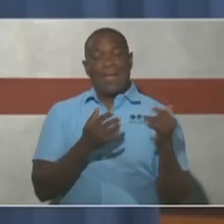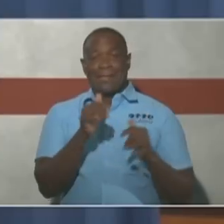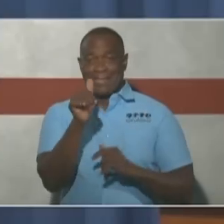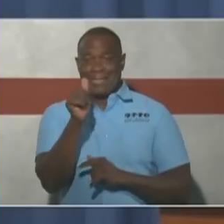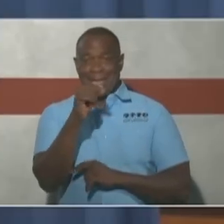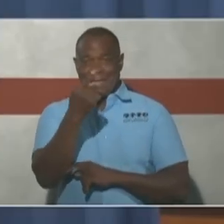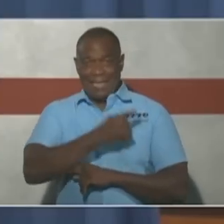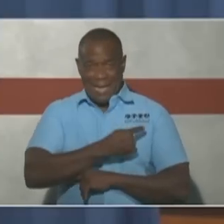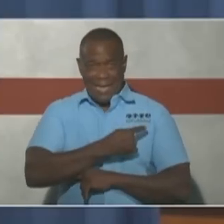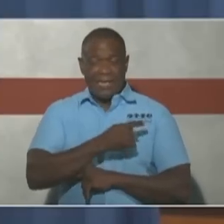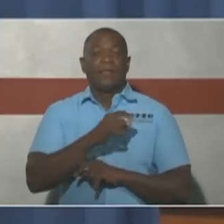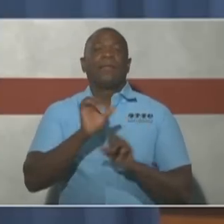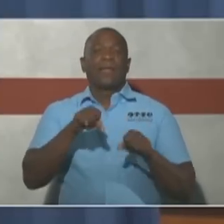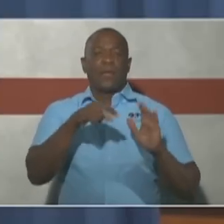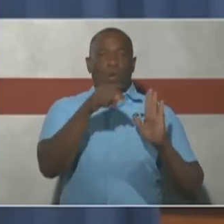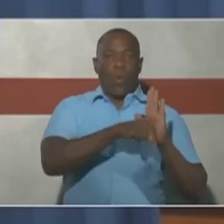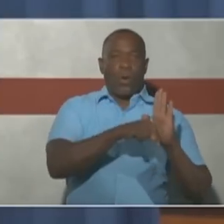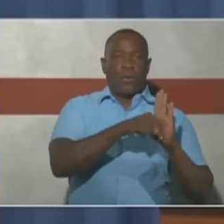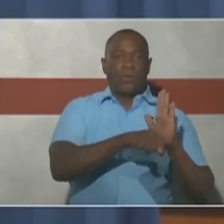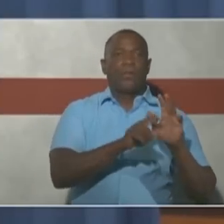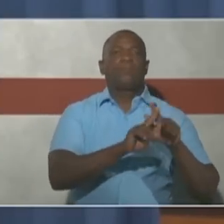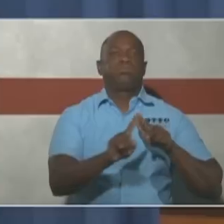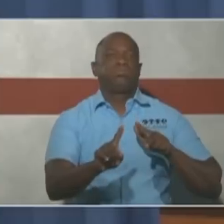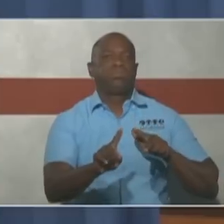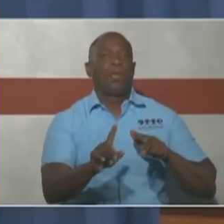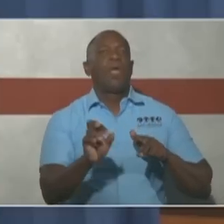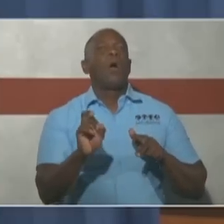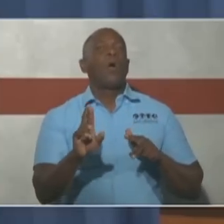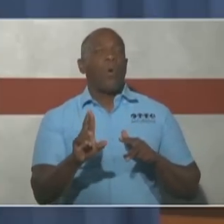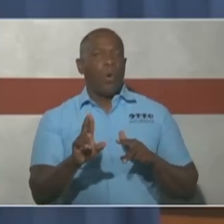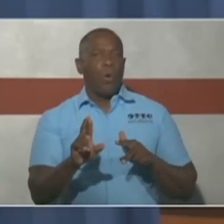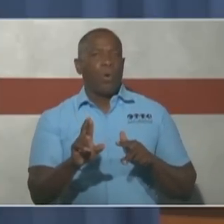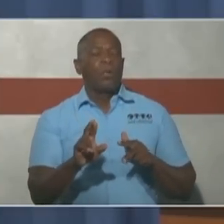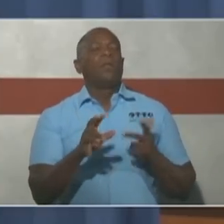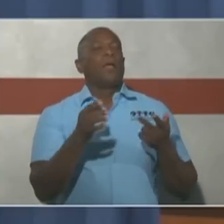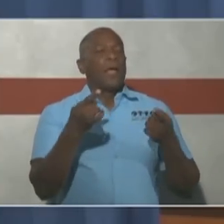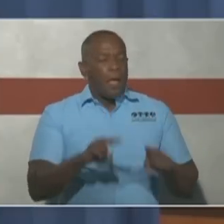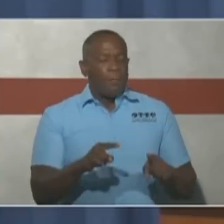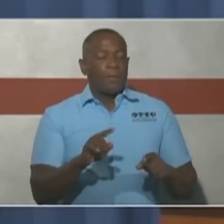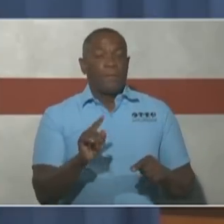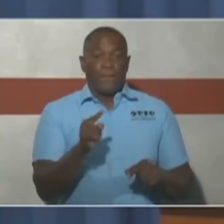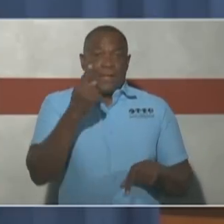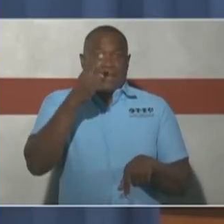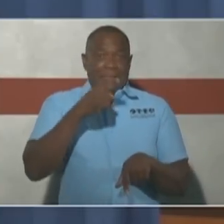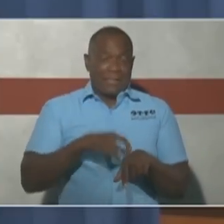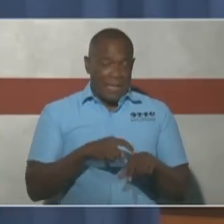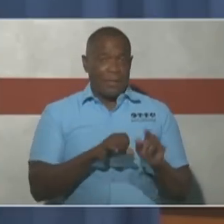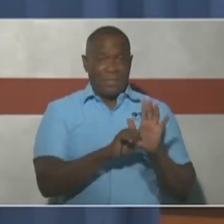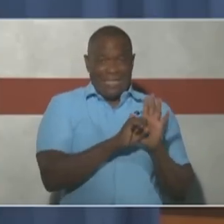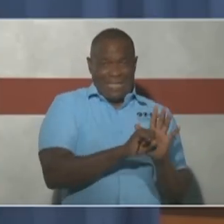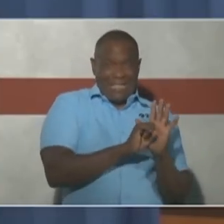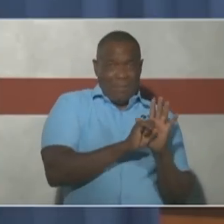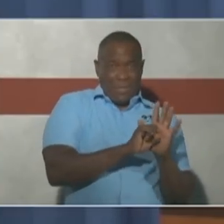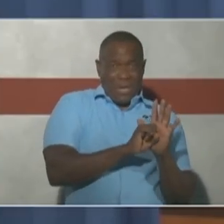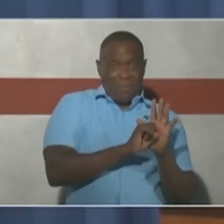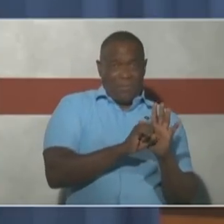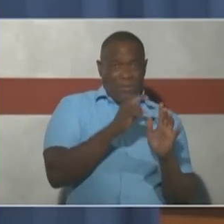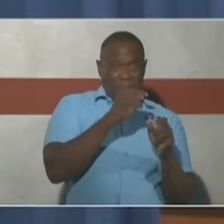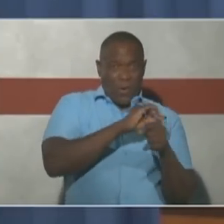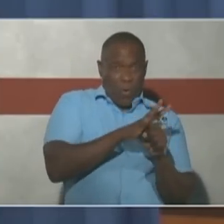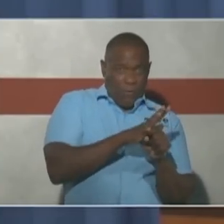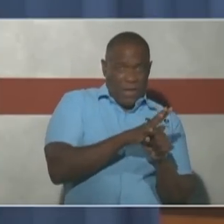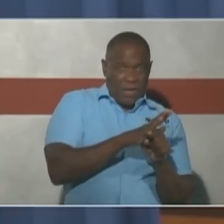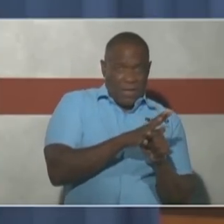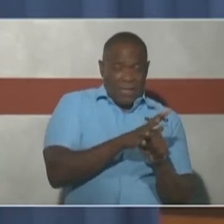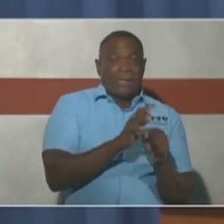their households still need to quarantine for 2 weeks? There's still a quarantine period in place for Trinidad and Tobago, so the quarantine period